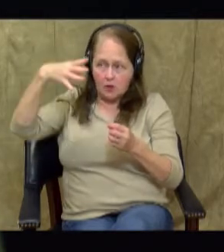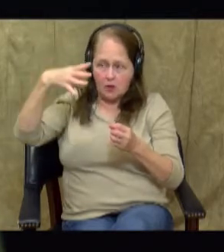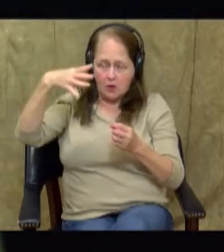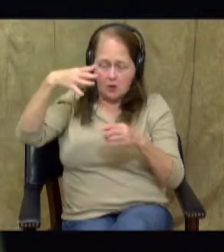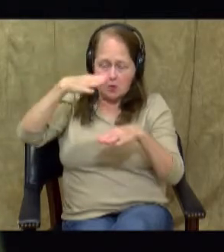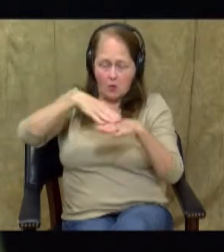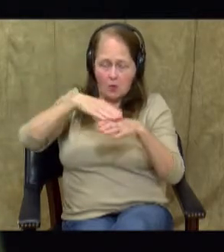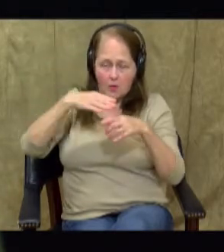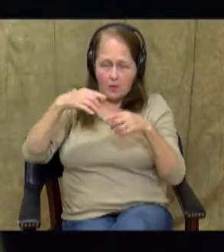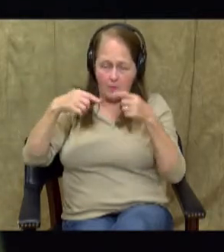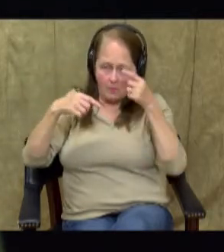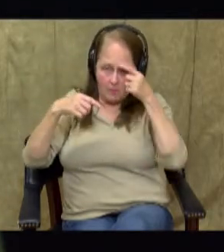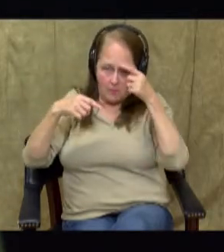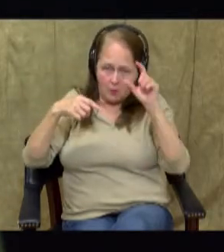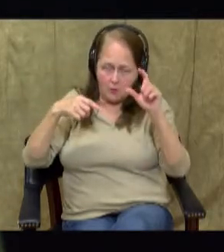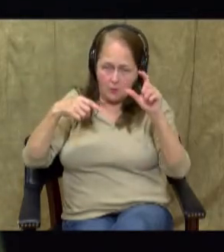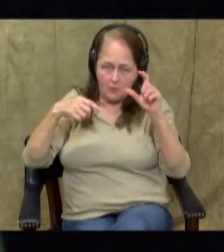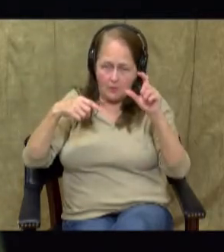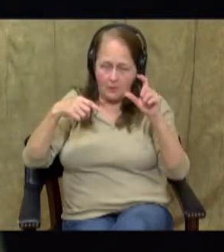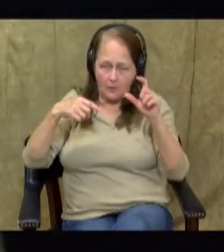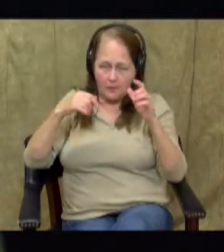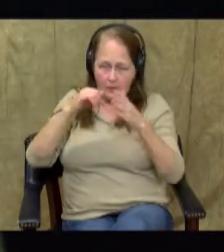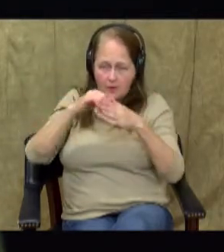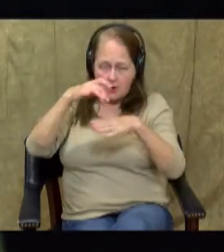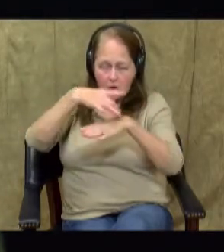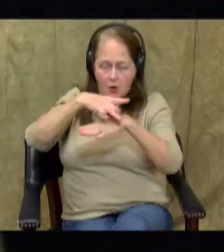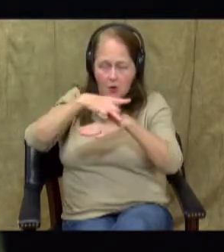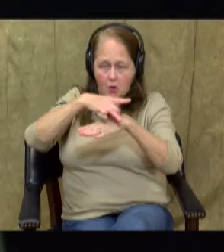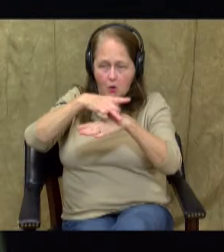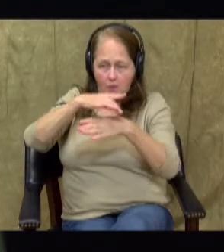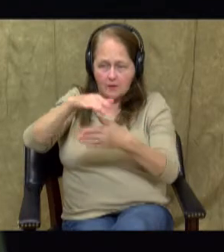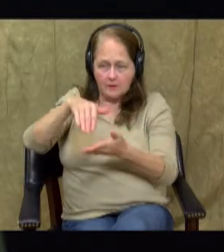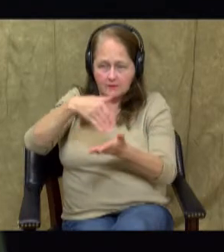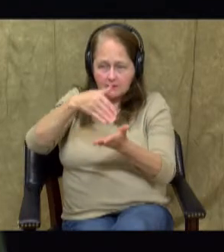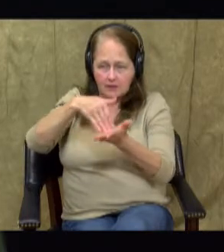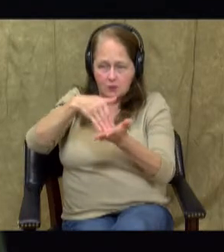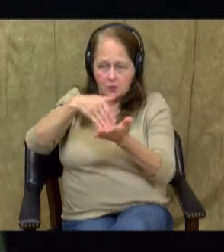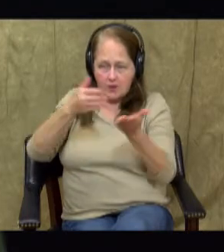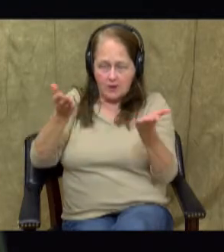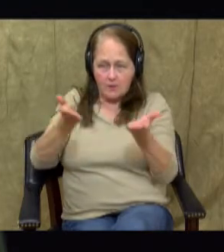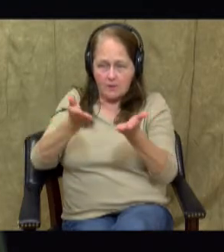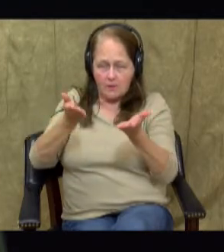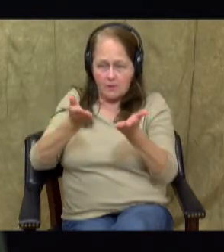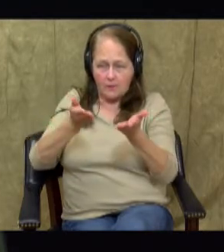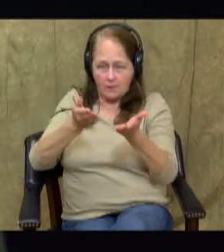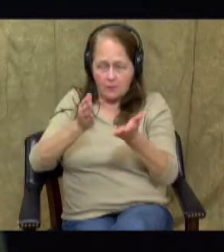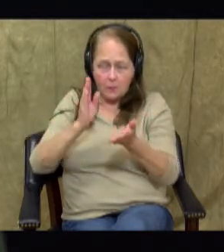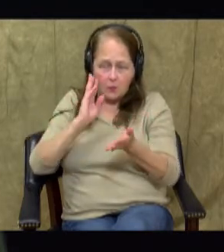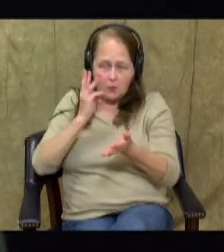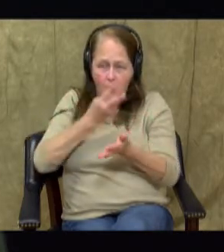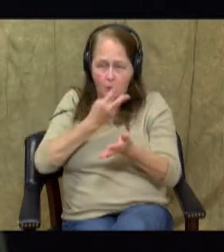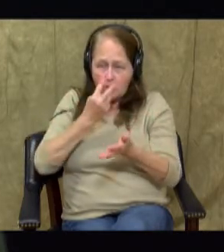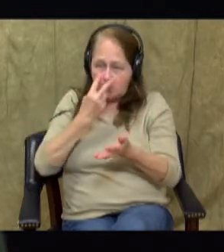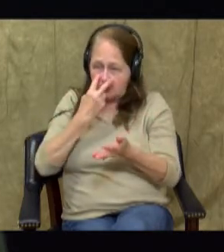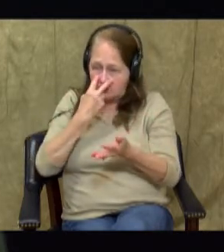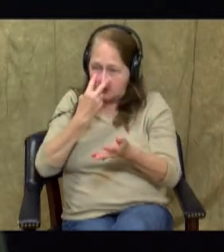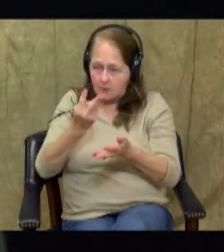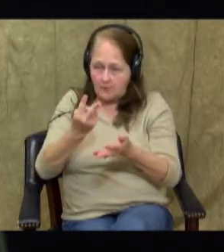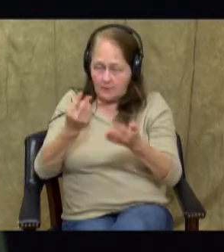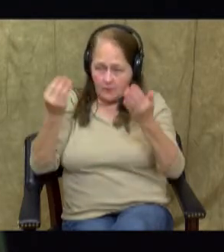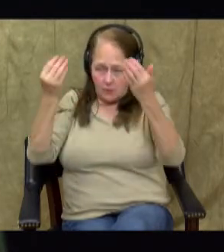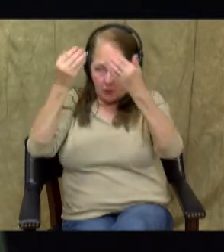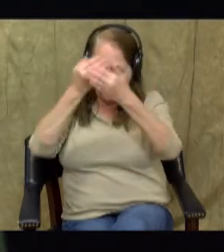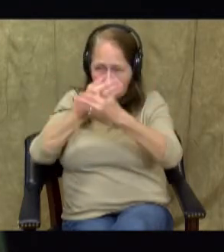any of the lit half. If the Earth is in the center here, what we see is the